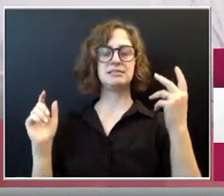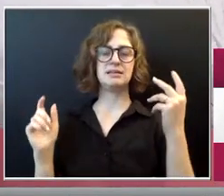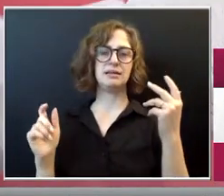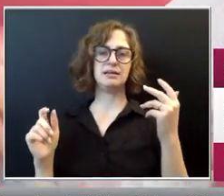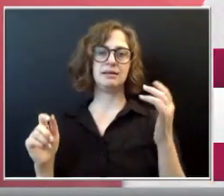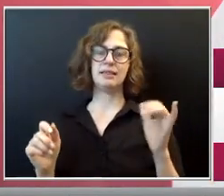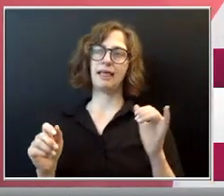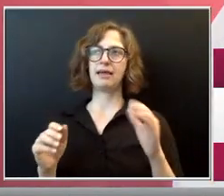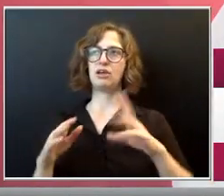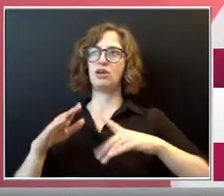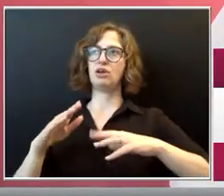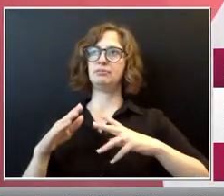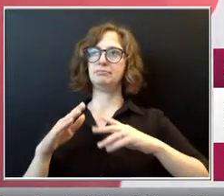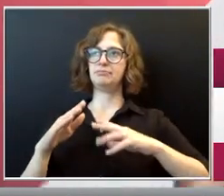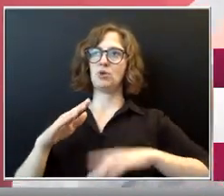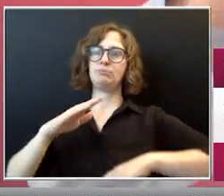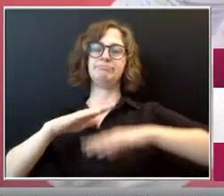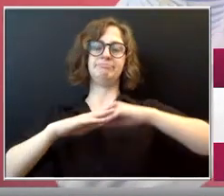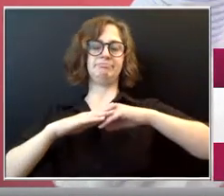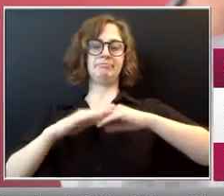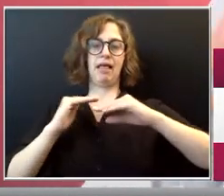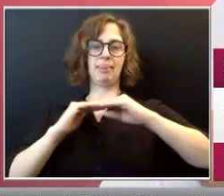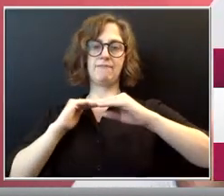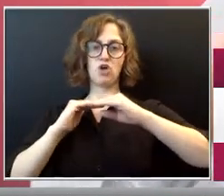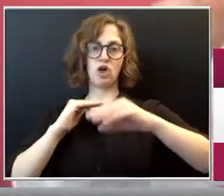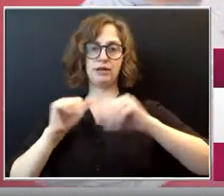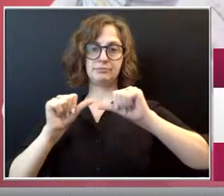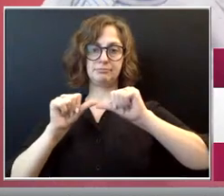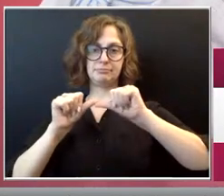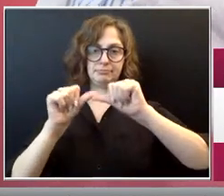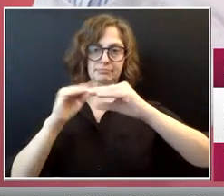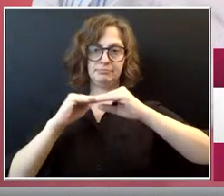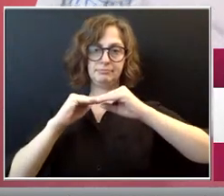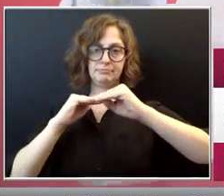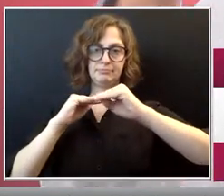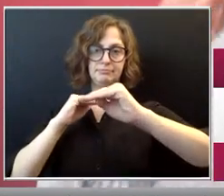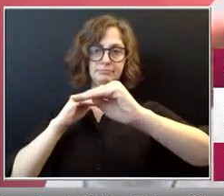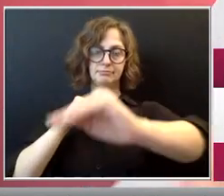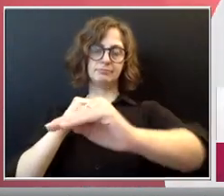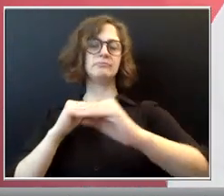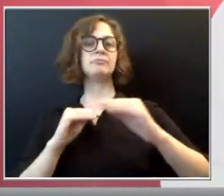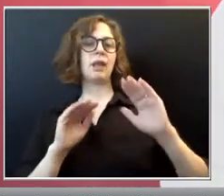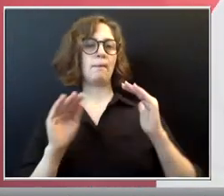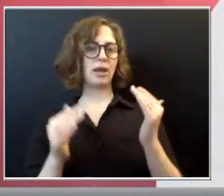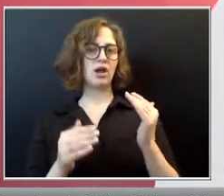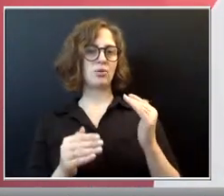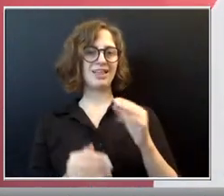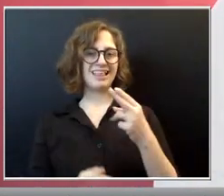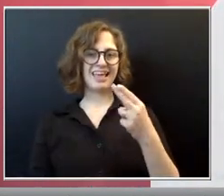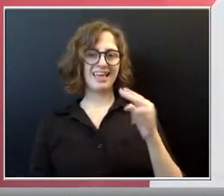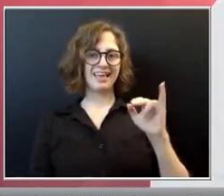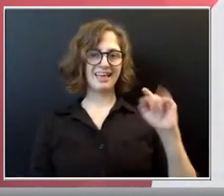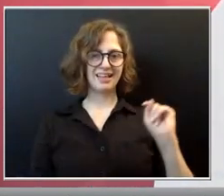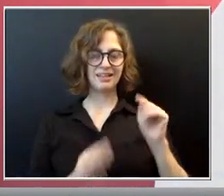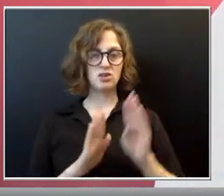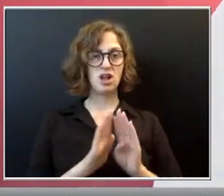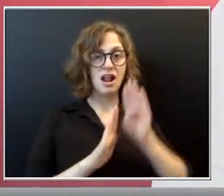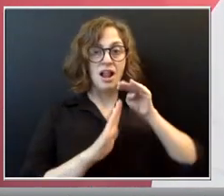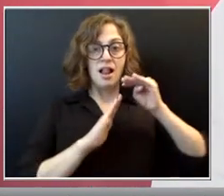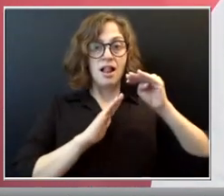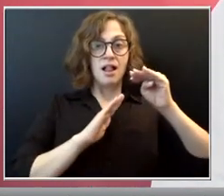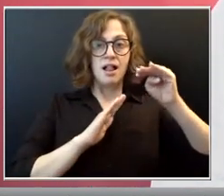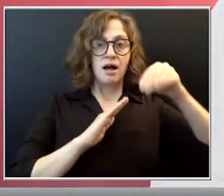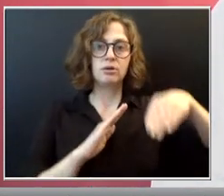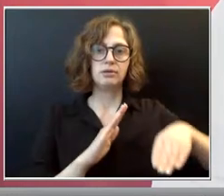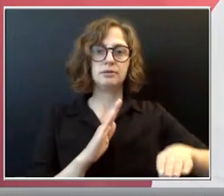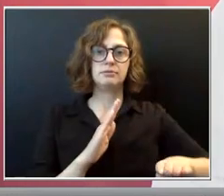stay there for the whole time, versus doing these high intensity intervals where you work harder for a little bit and come down. And it's been shown to be more